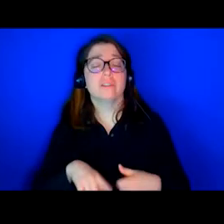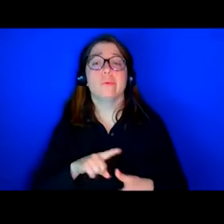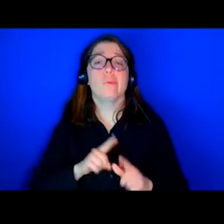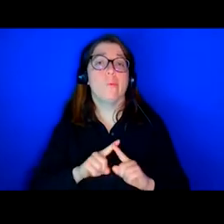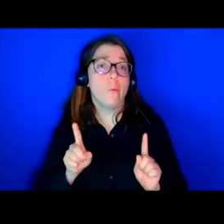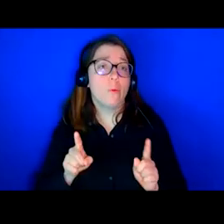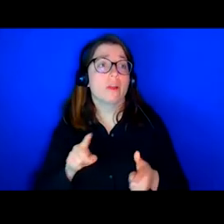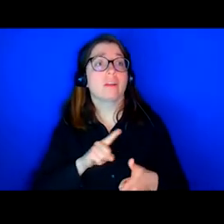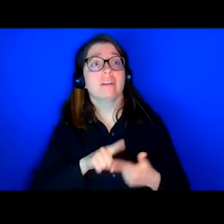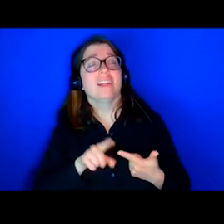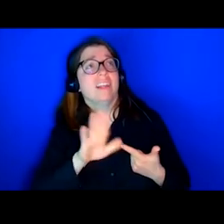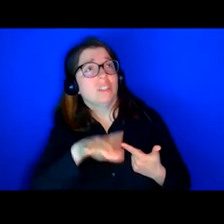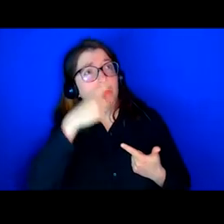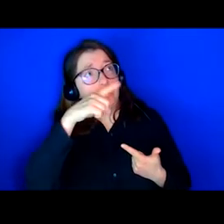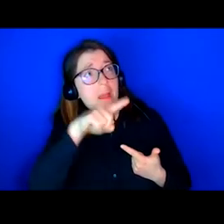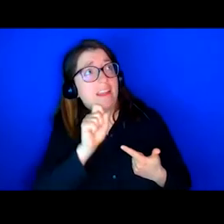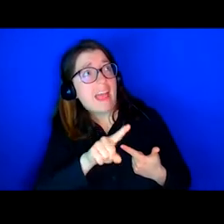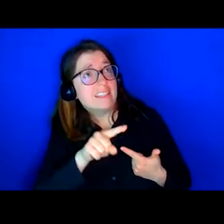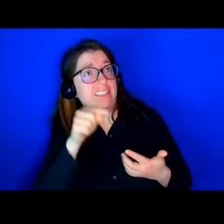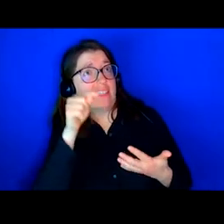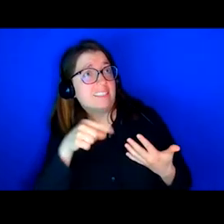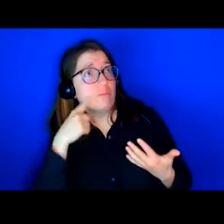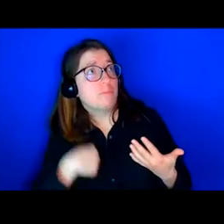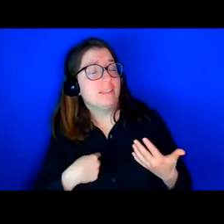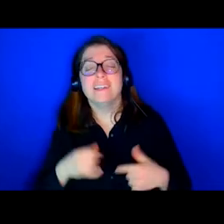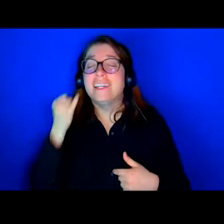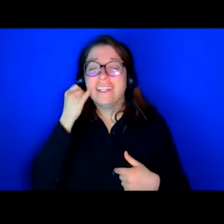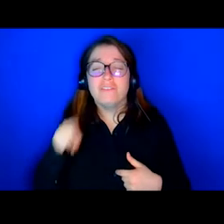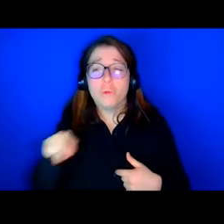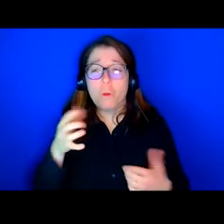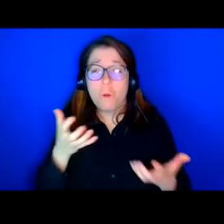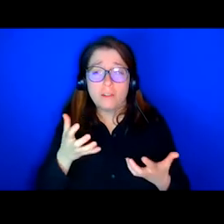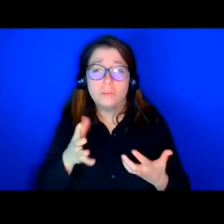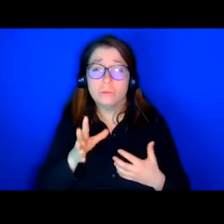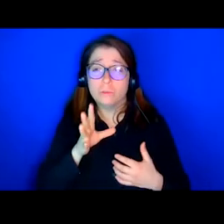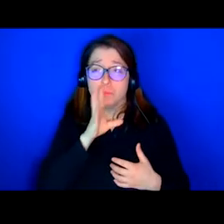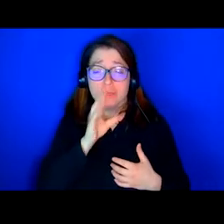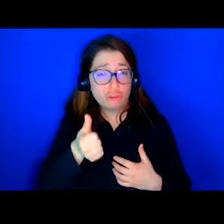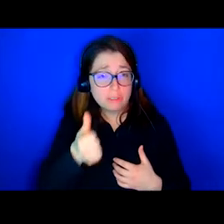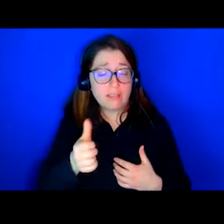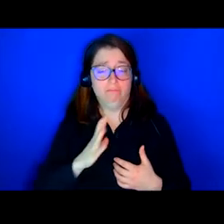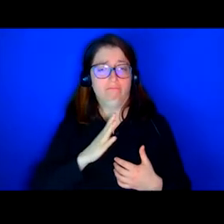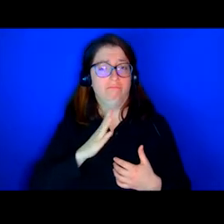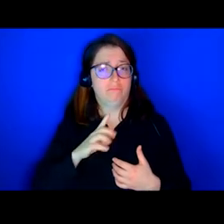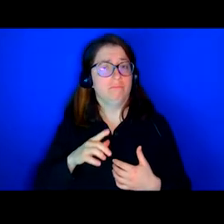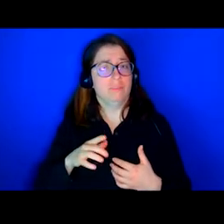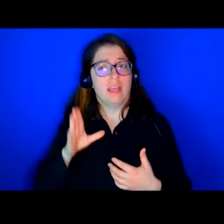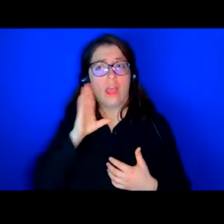If you want to ask your own question, I'll just ask you to unmute yourself and ask your question at the end of the